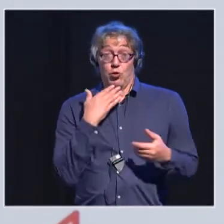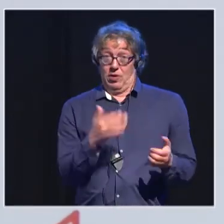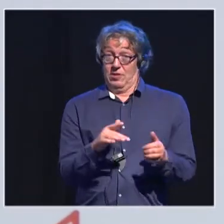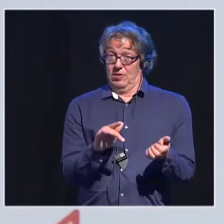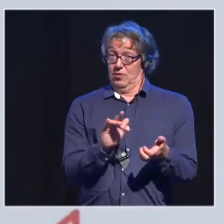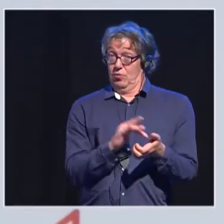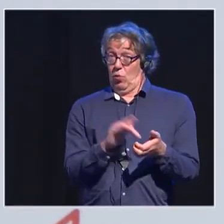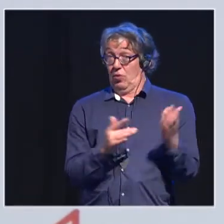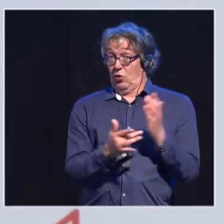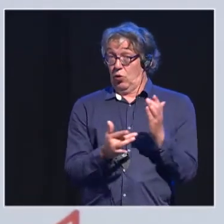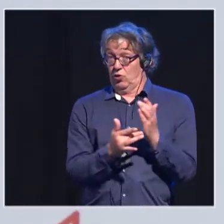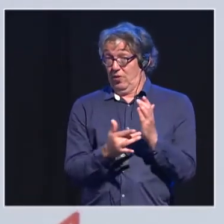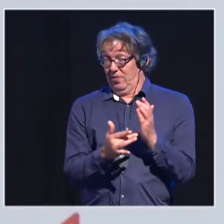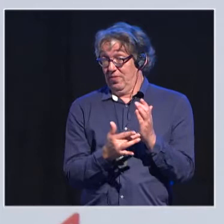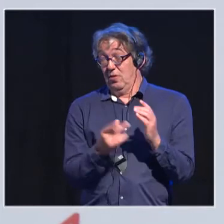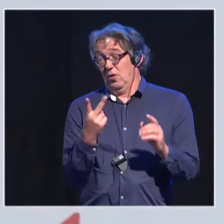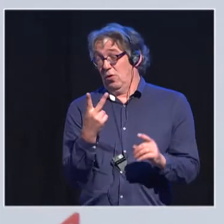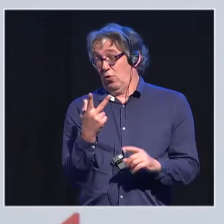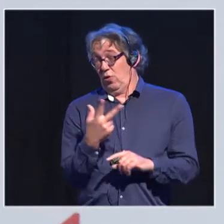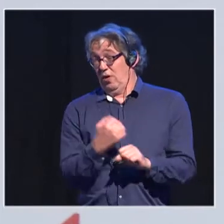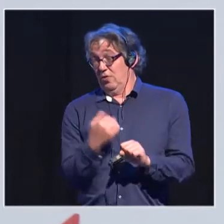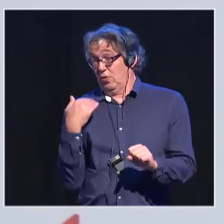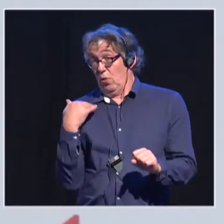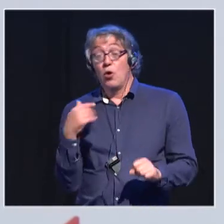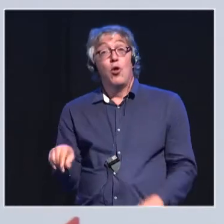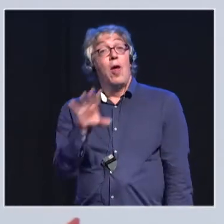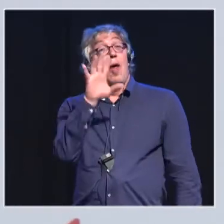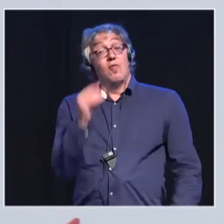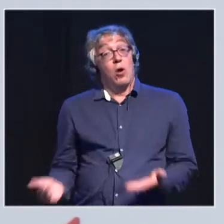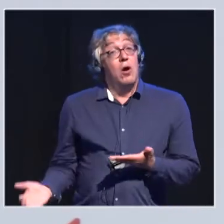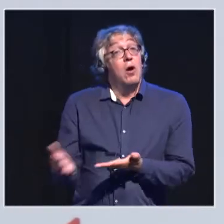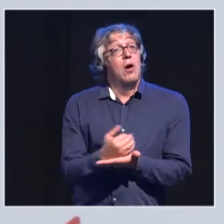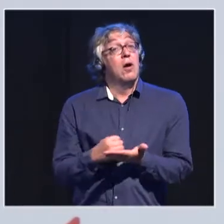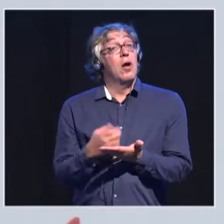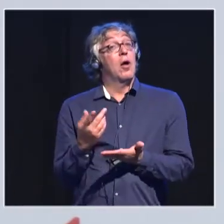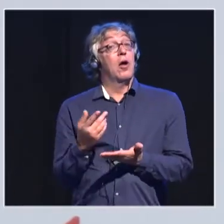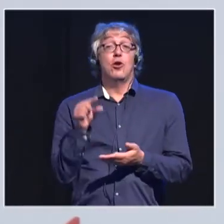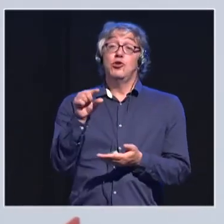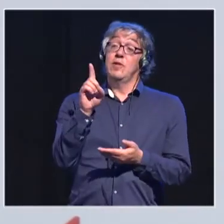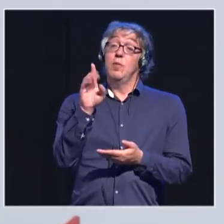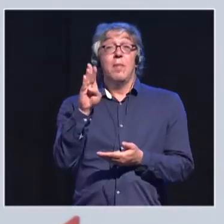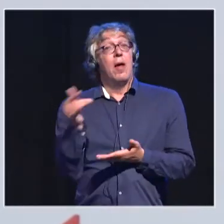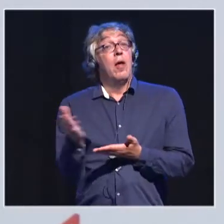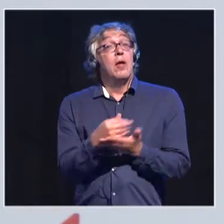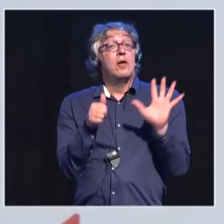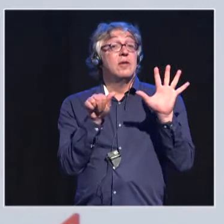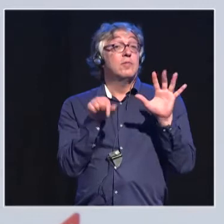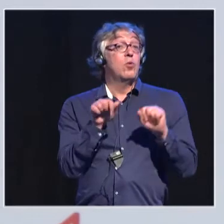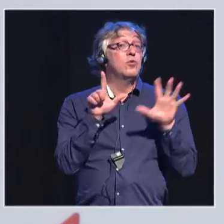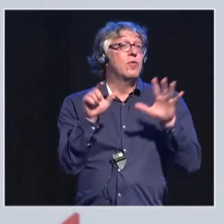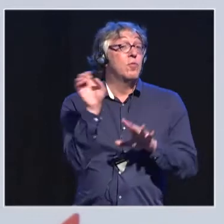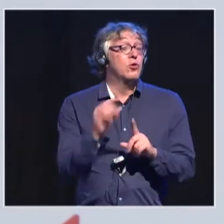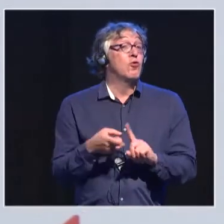ago, and that it contributed to the GDP of Africa 6.7%. So yes,